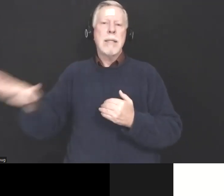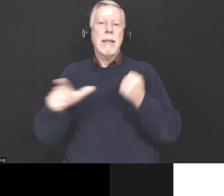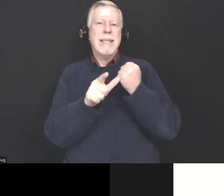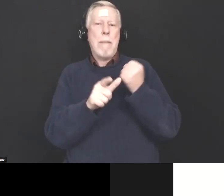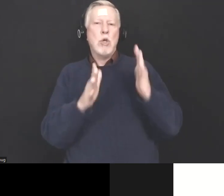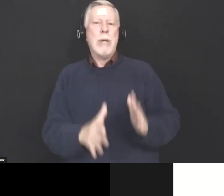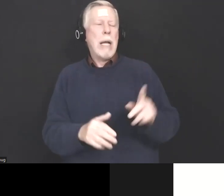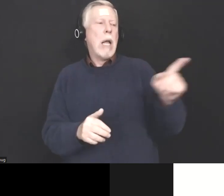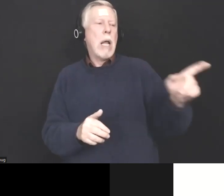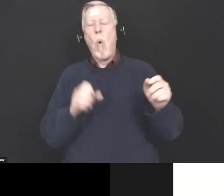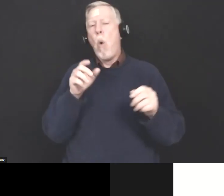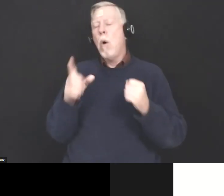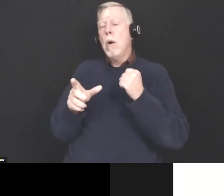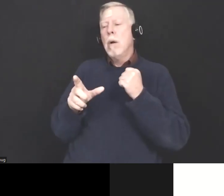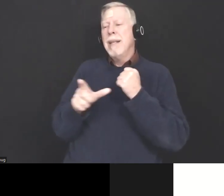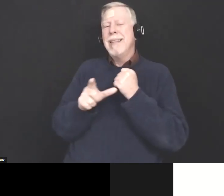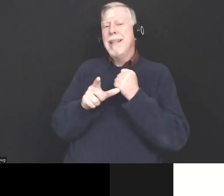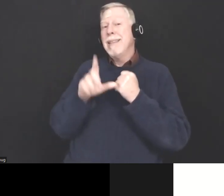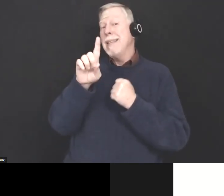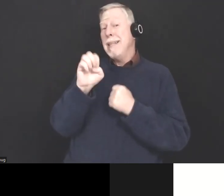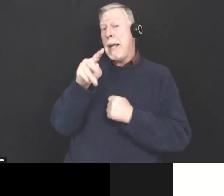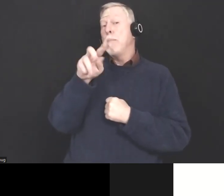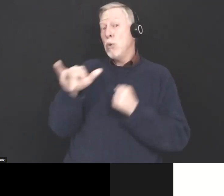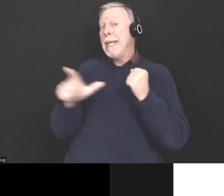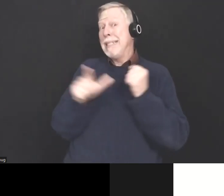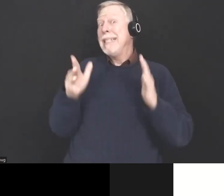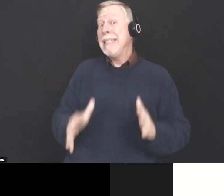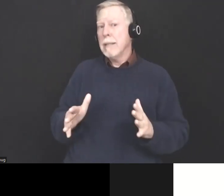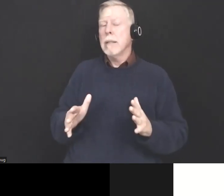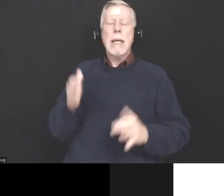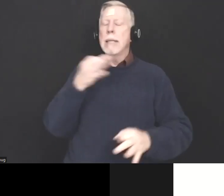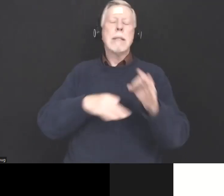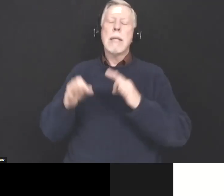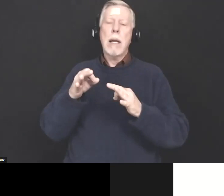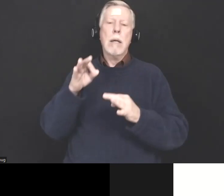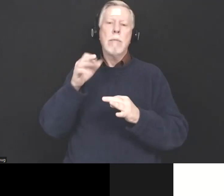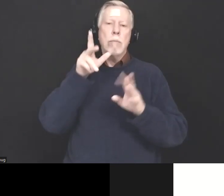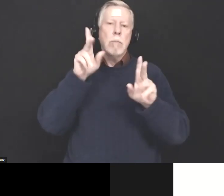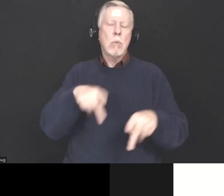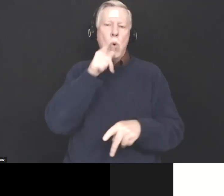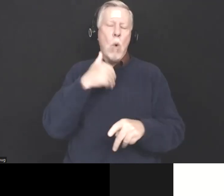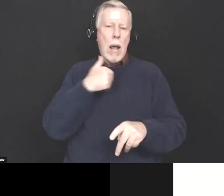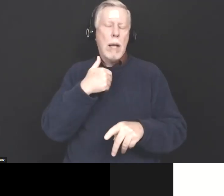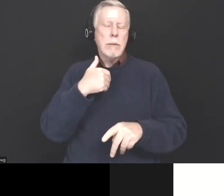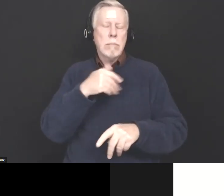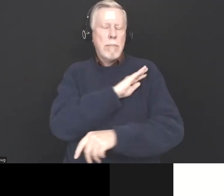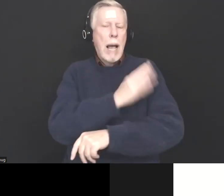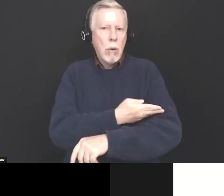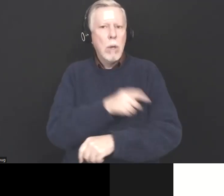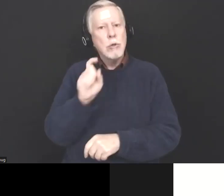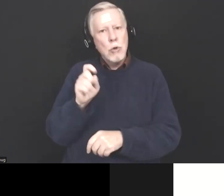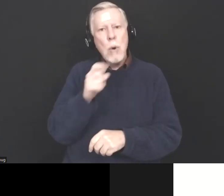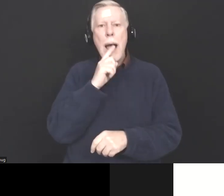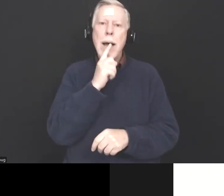deputy's assistant at the table rather than the power broker. So you need to court and care for those people to